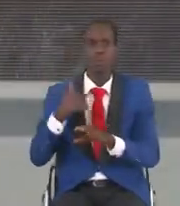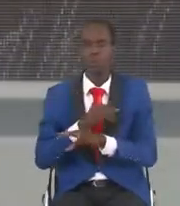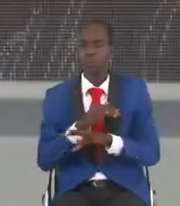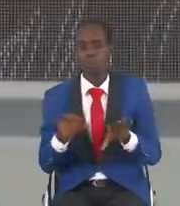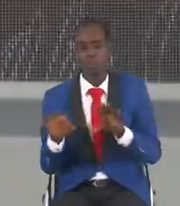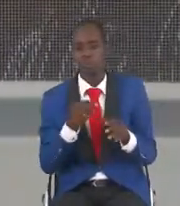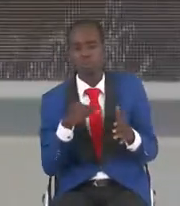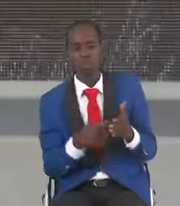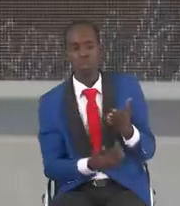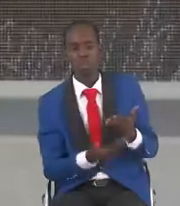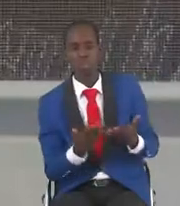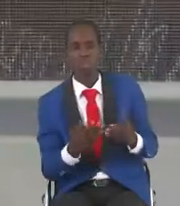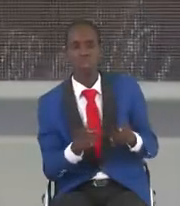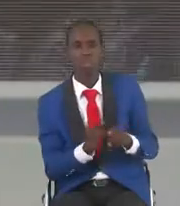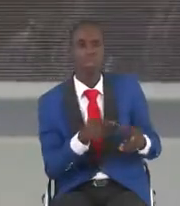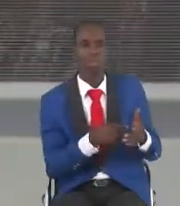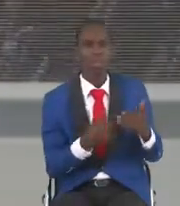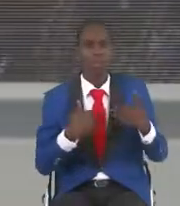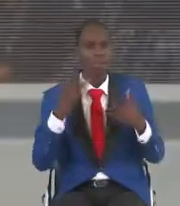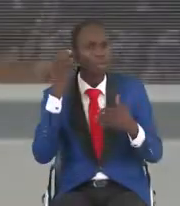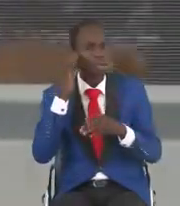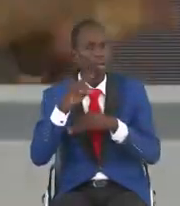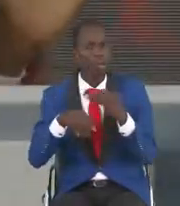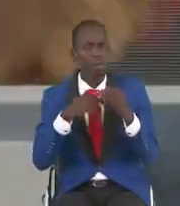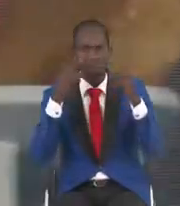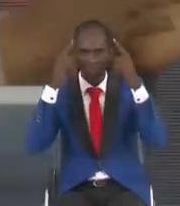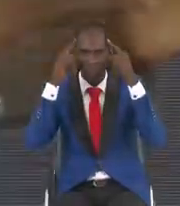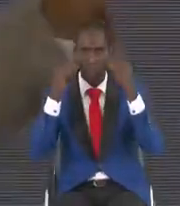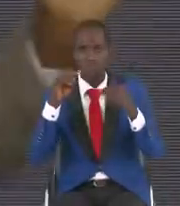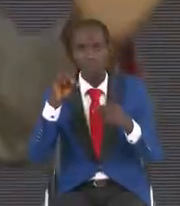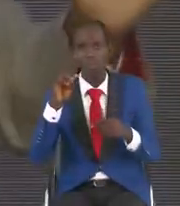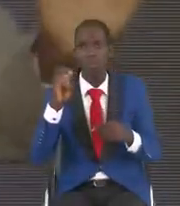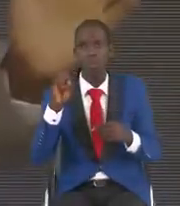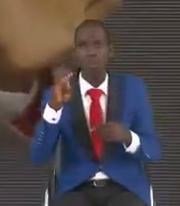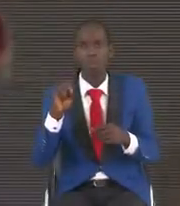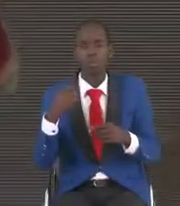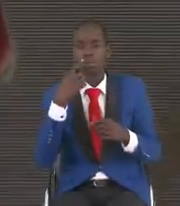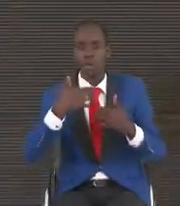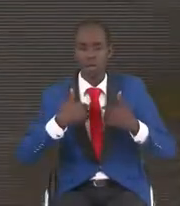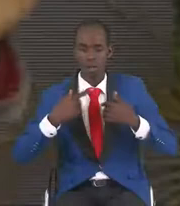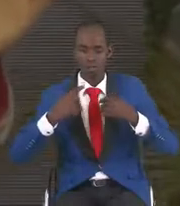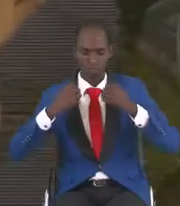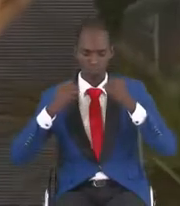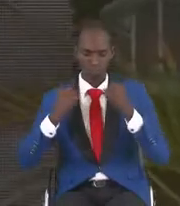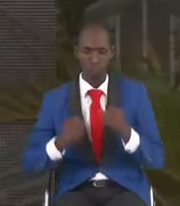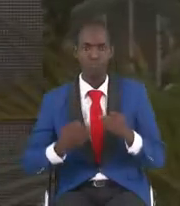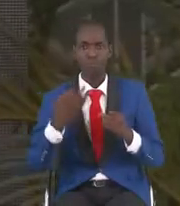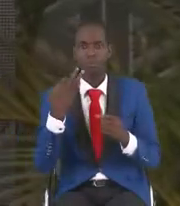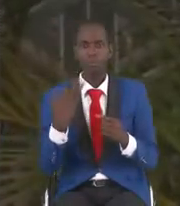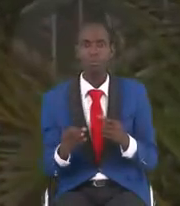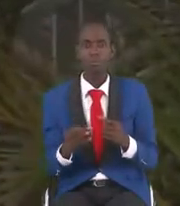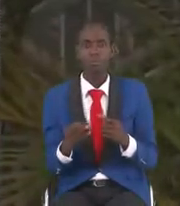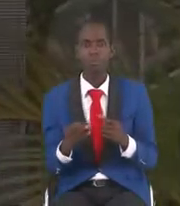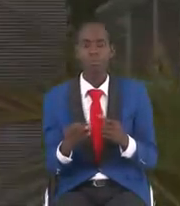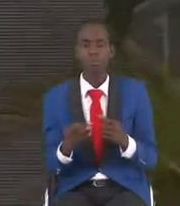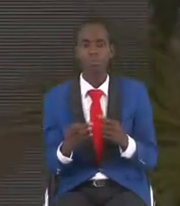that. Have you heard about Moses? Moses had the visible power of Pharaoh before him.